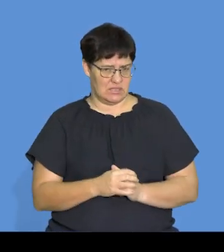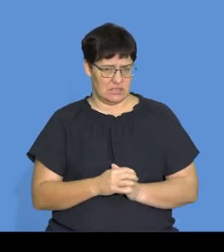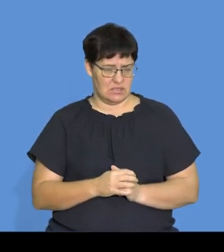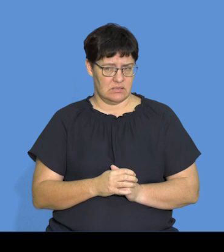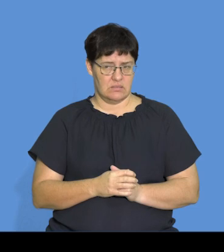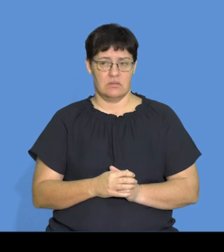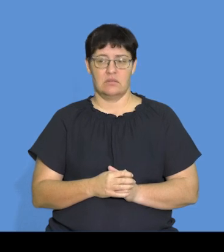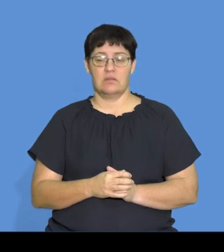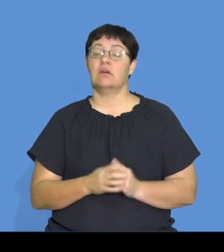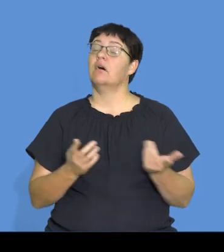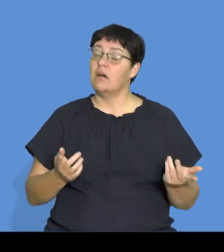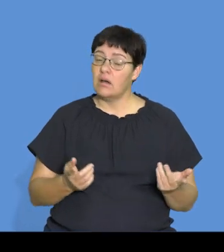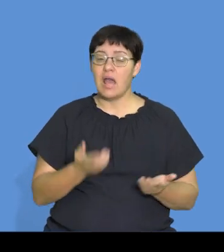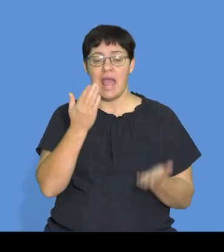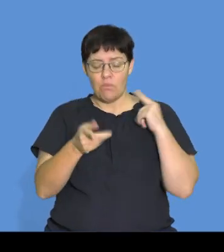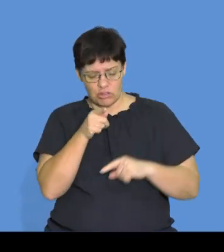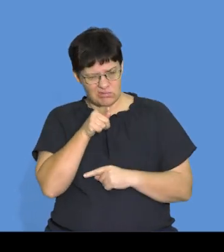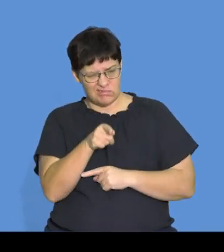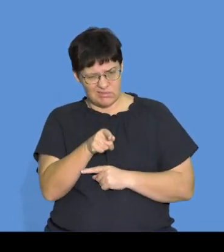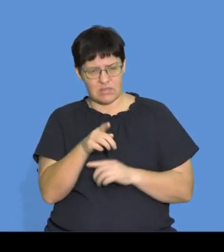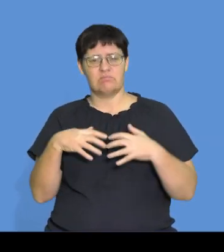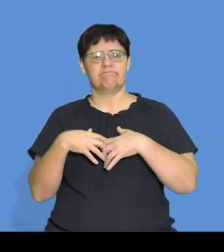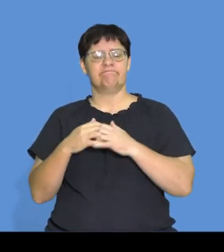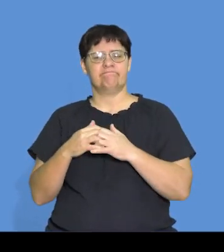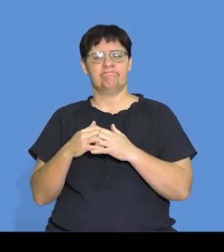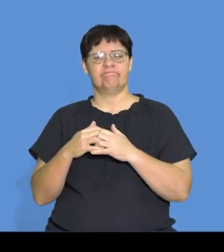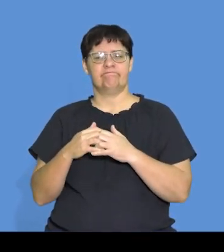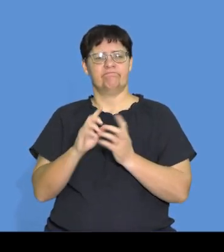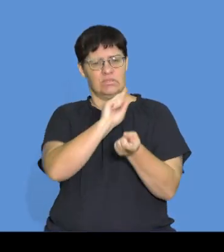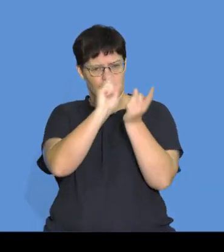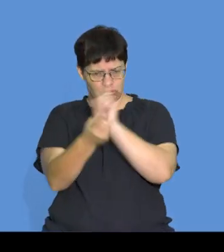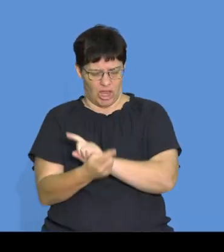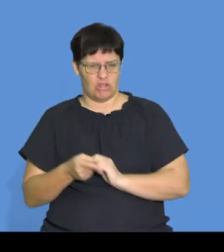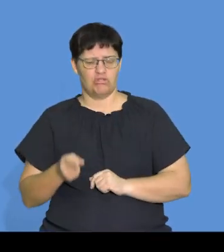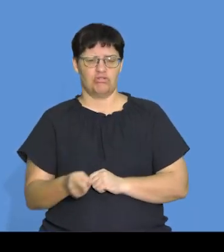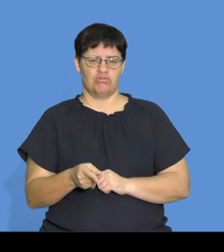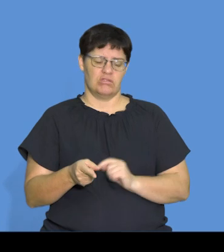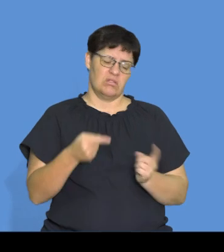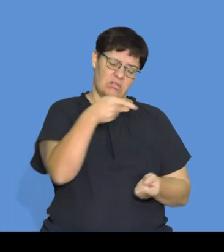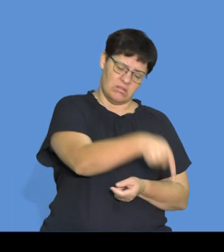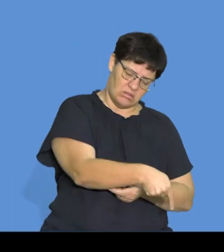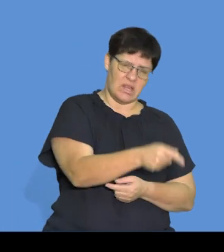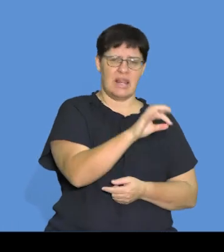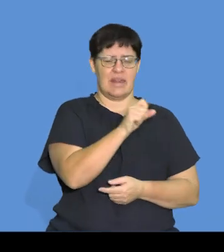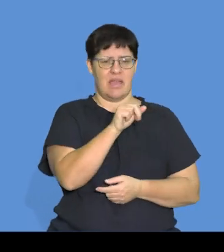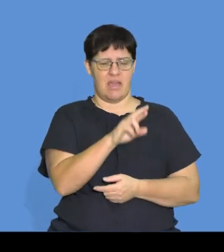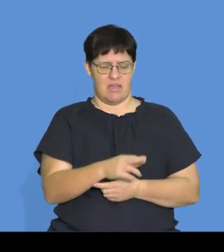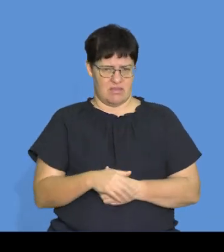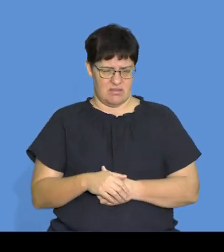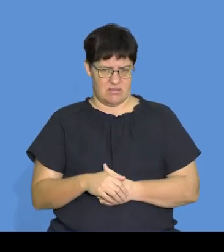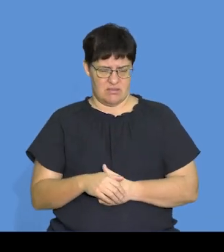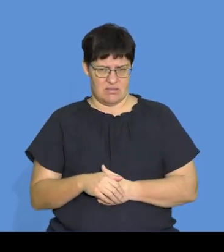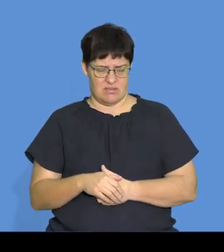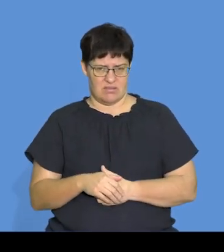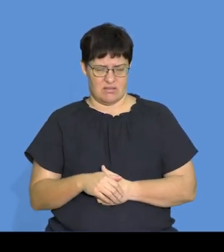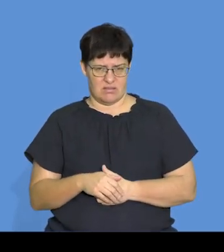then, what makes an equation to then become linear? What does linear mean even? That's the other thing